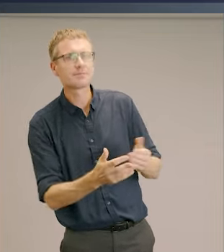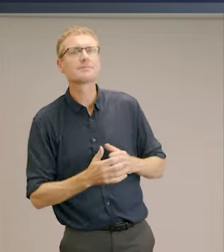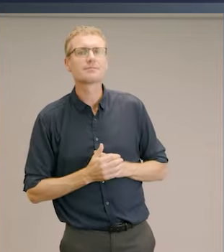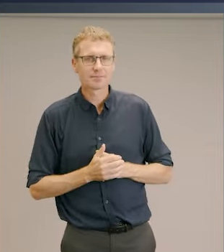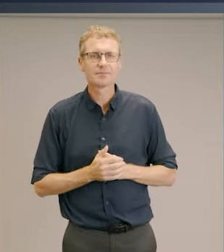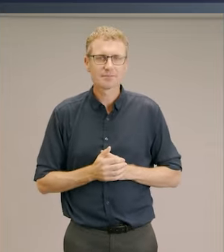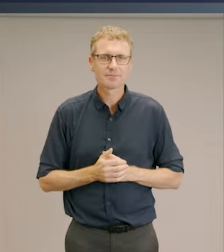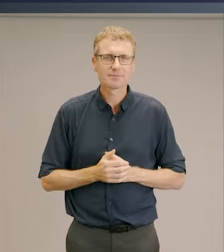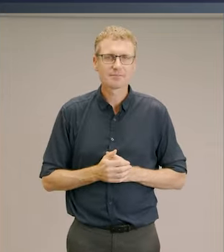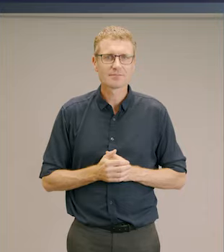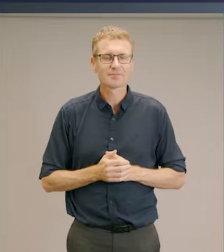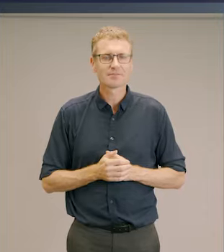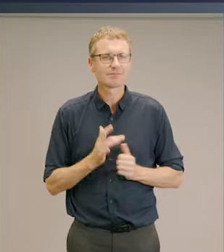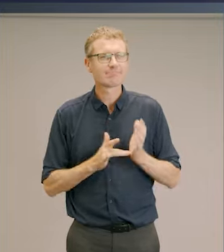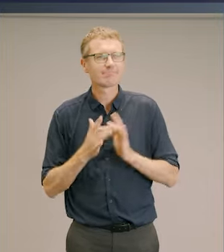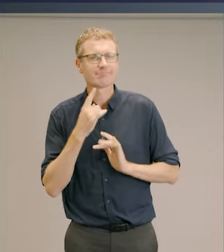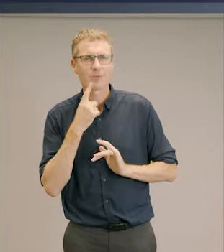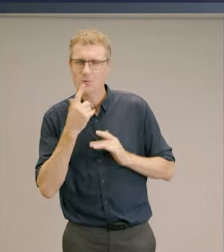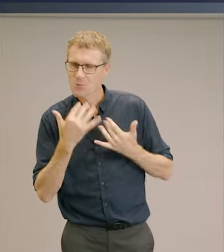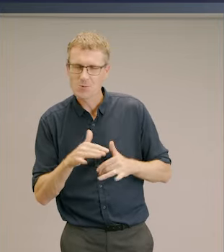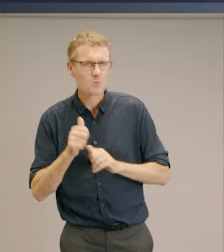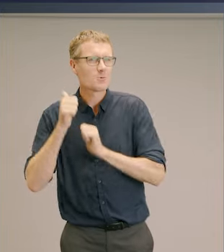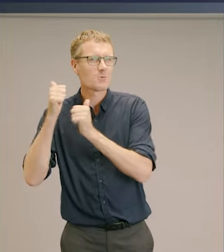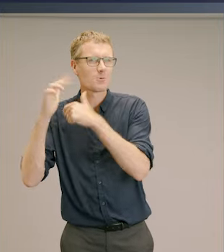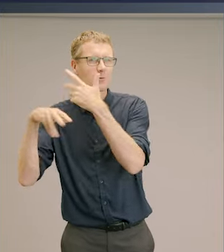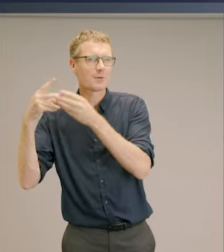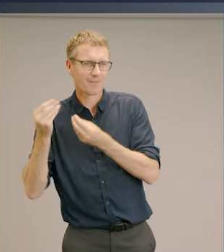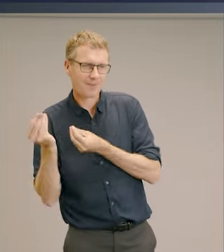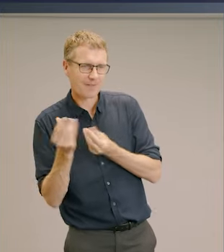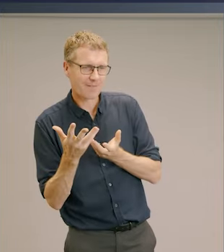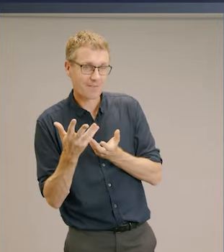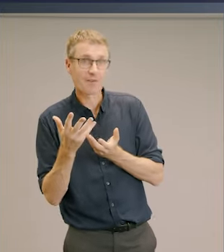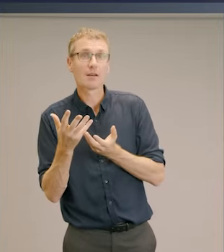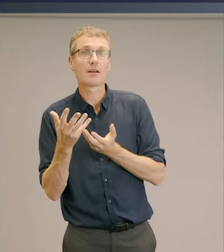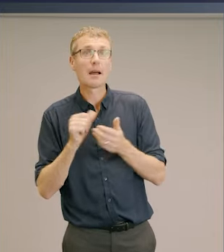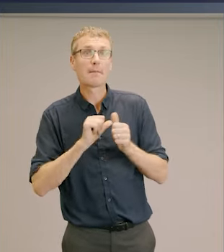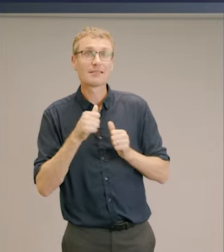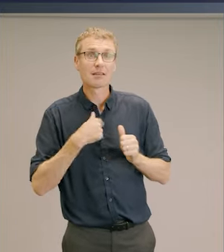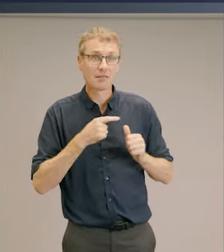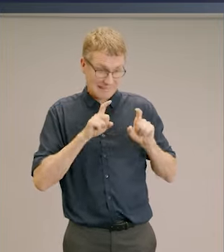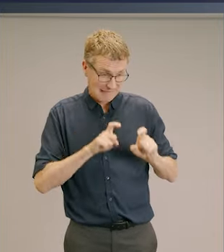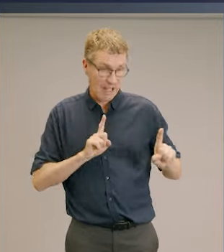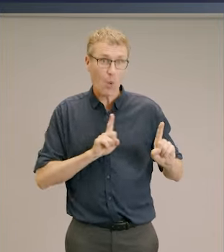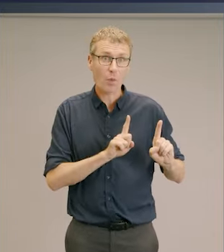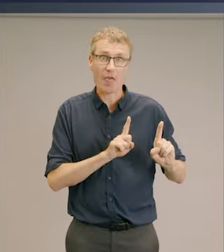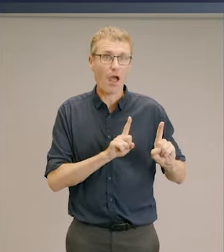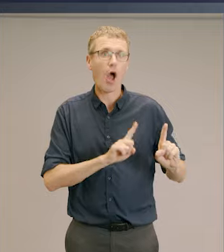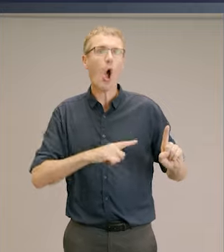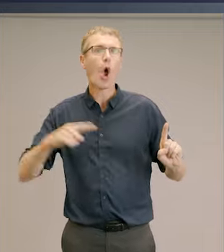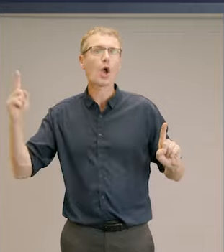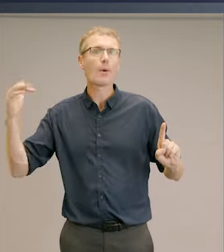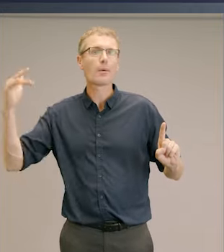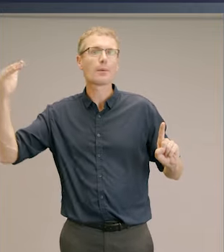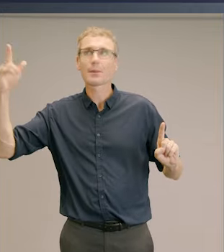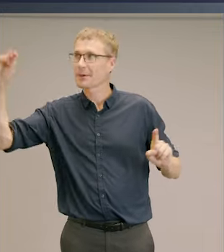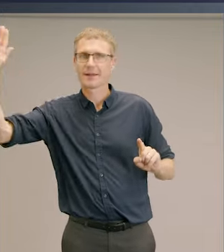knows? It's very exciting waiting for a gift, like when you know it's going to be a good gift. Jesus is like, this is the best gift. It's better for you that I leave you